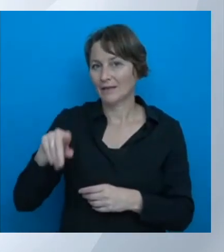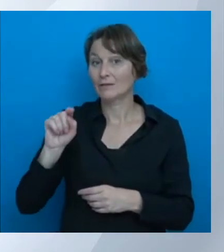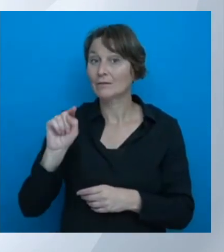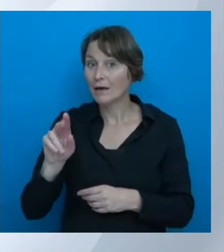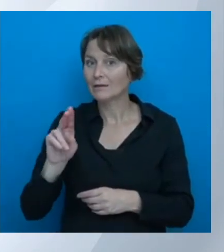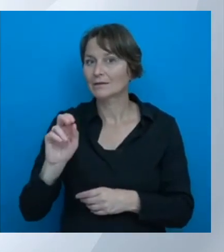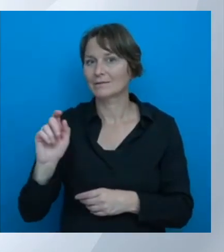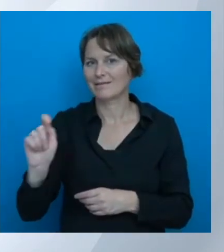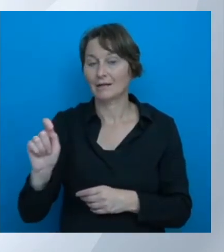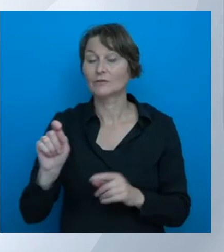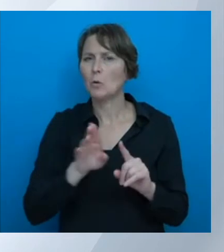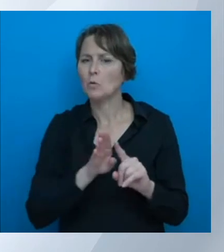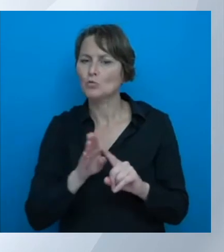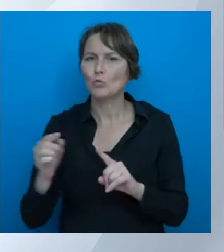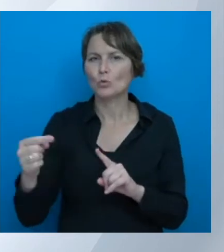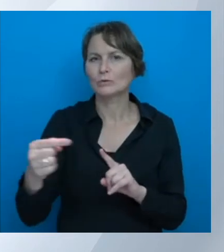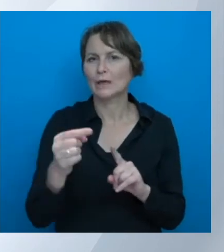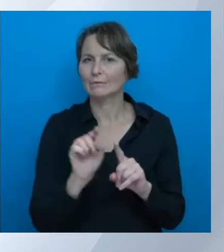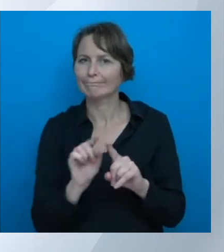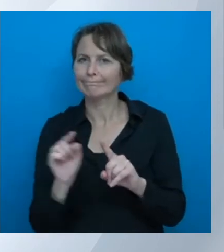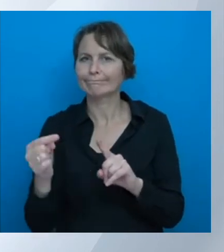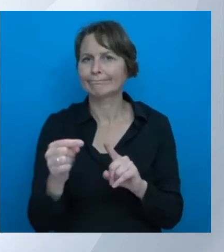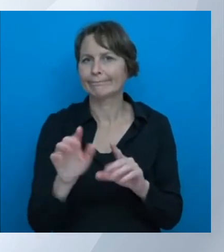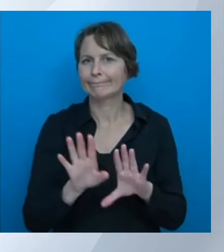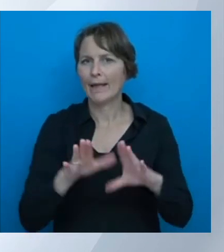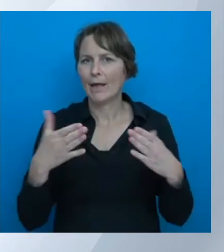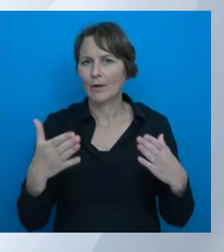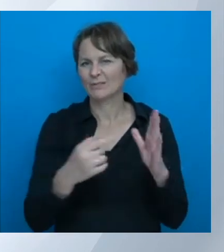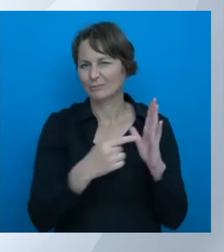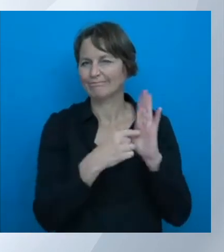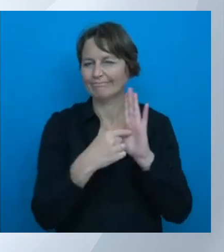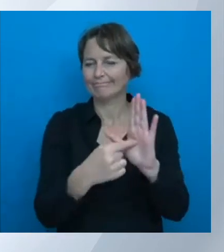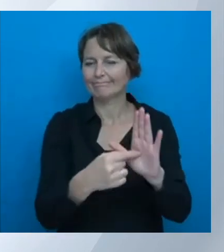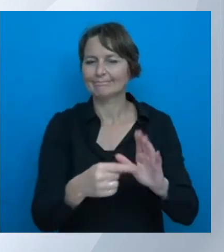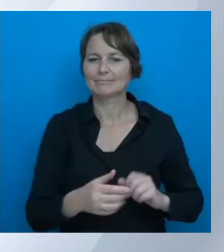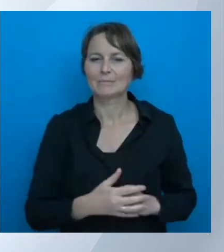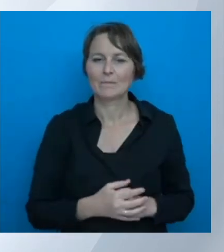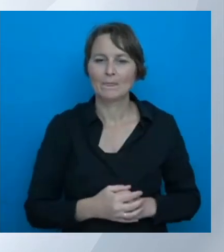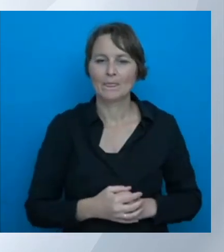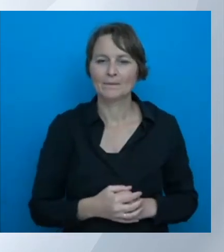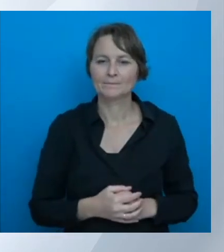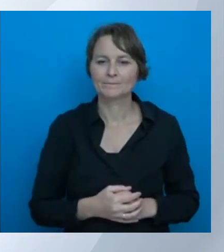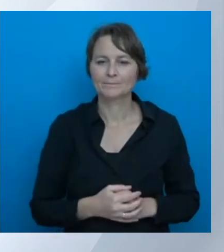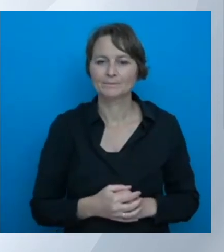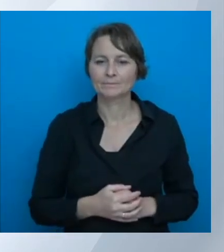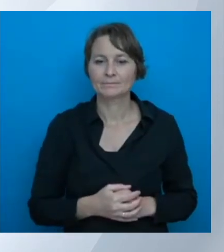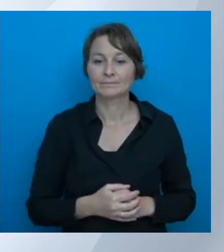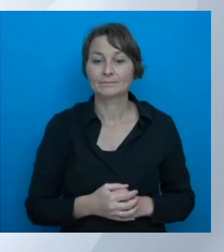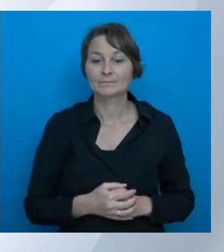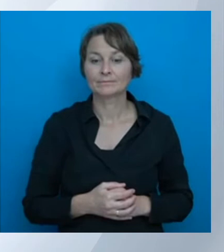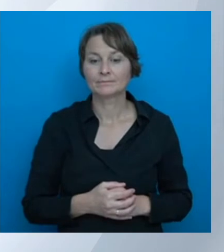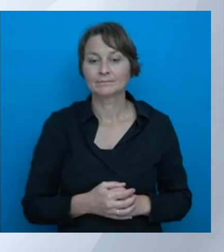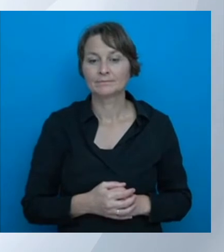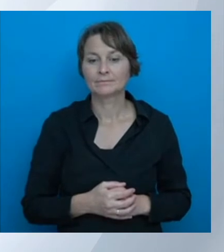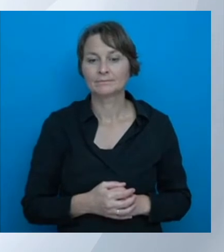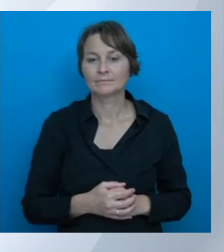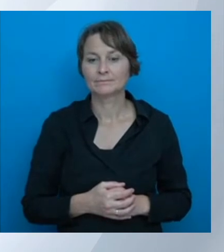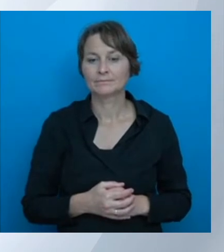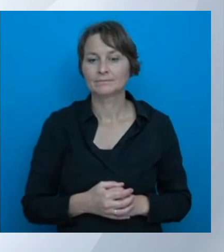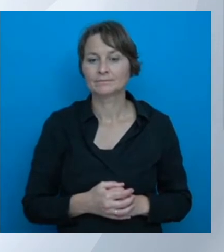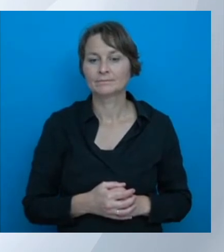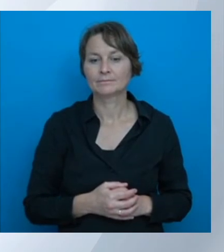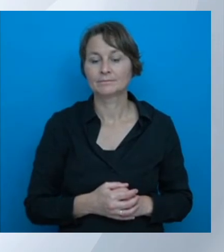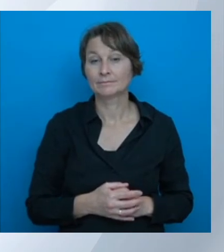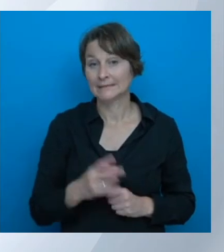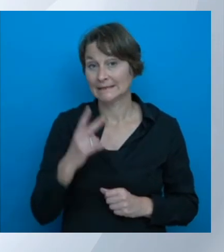sample over here. I have a ASP.NET Core application, and in my